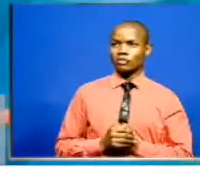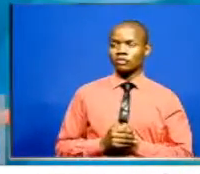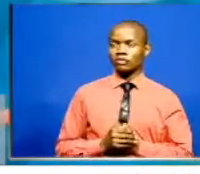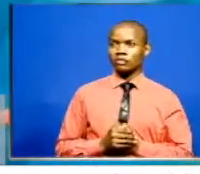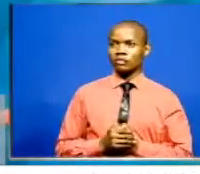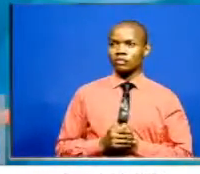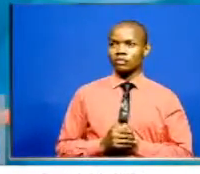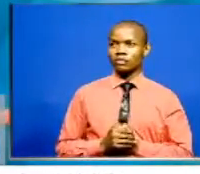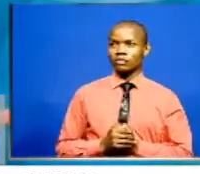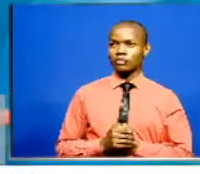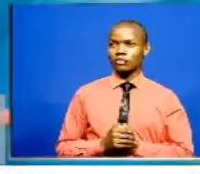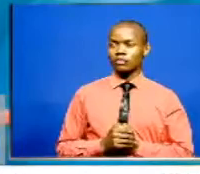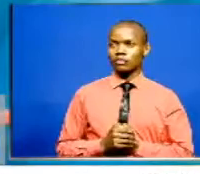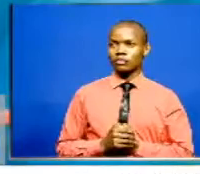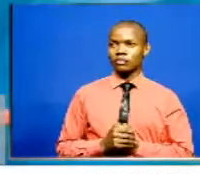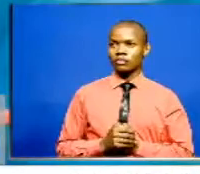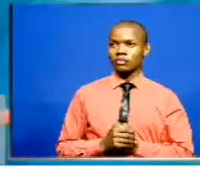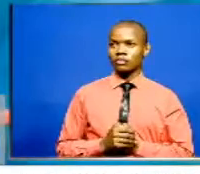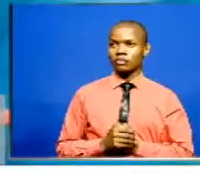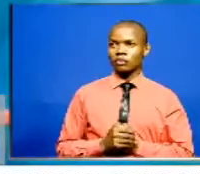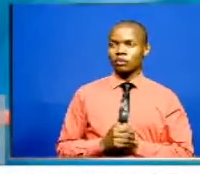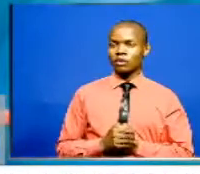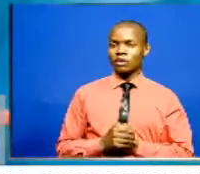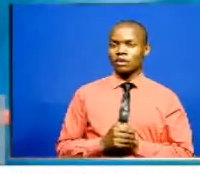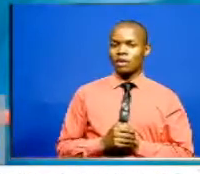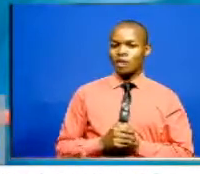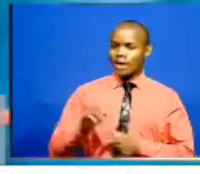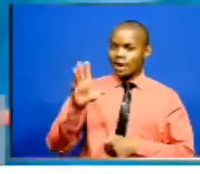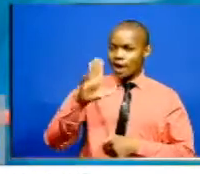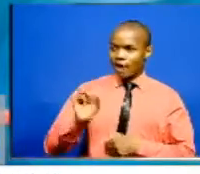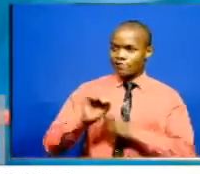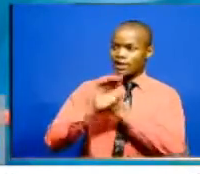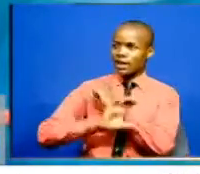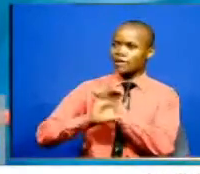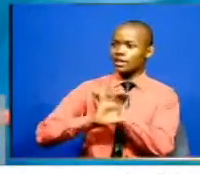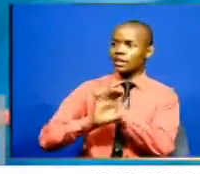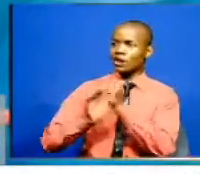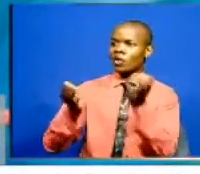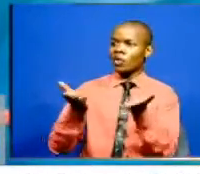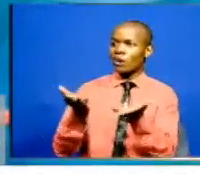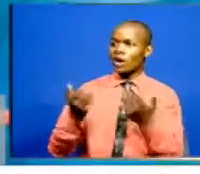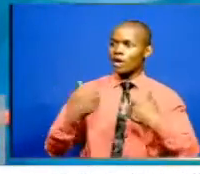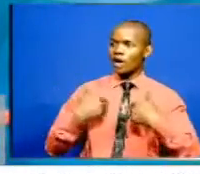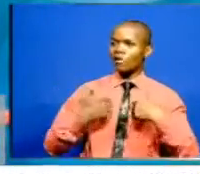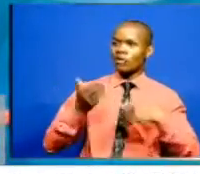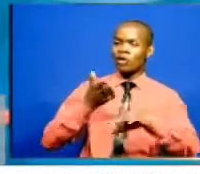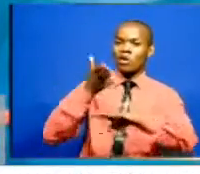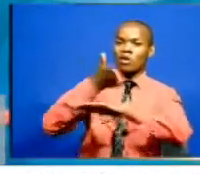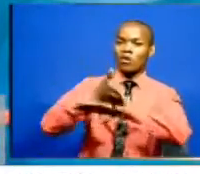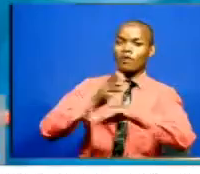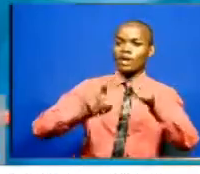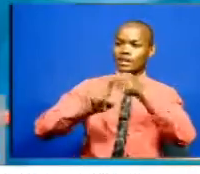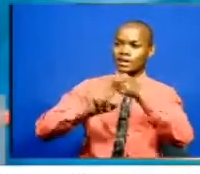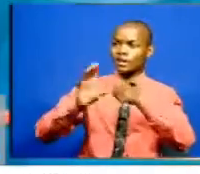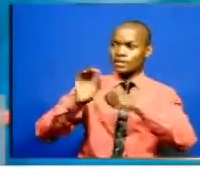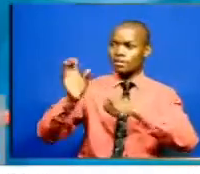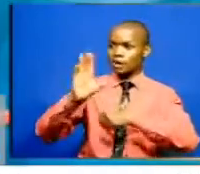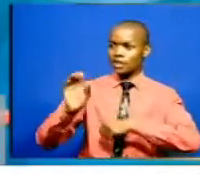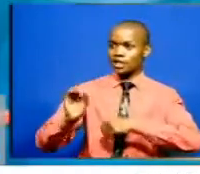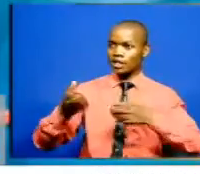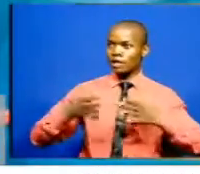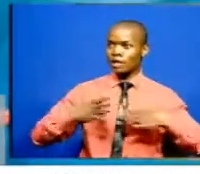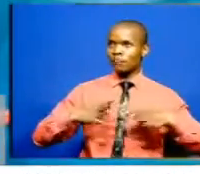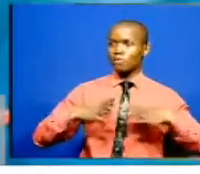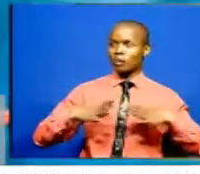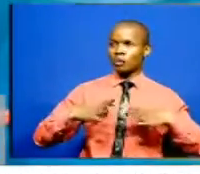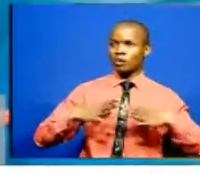We cannot, in an African country where we have over 60% of people